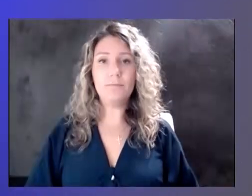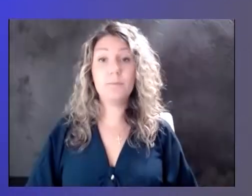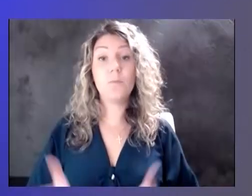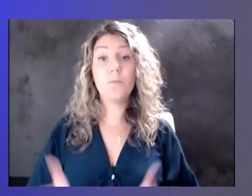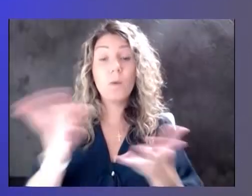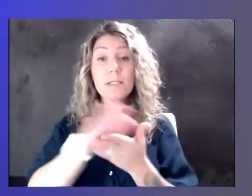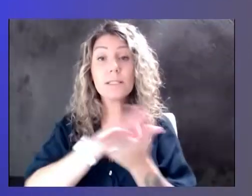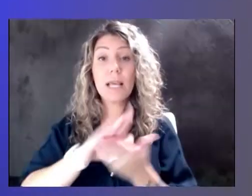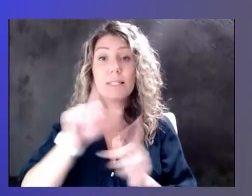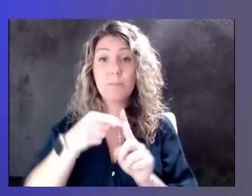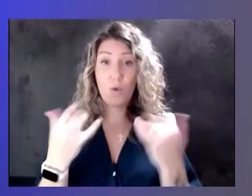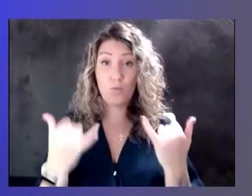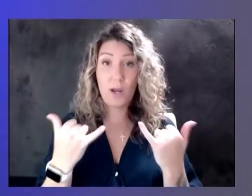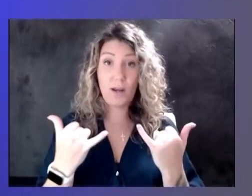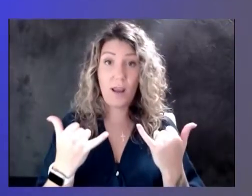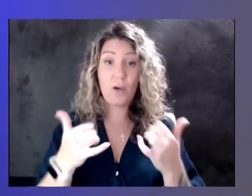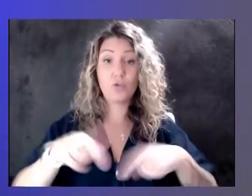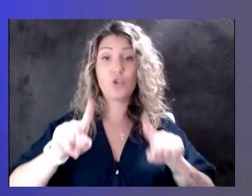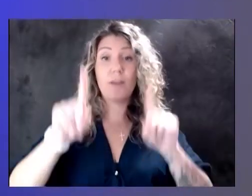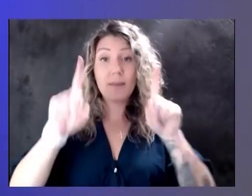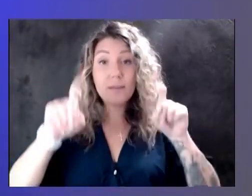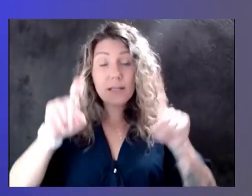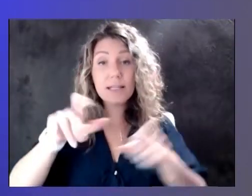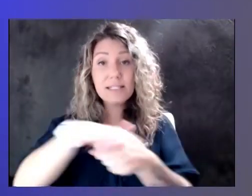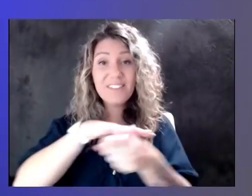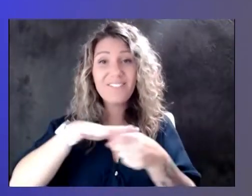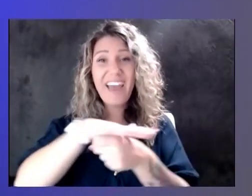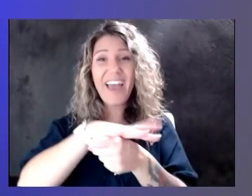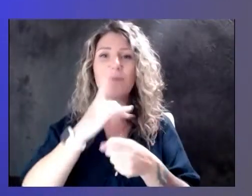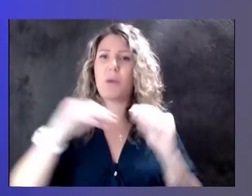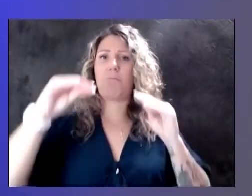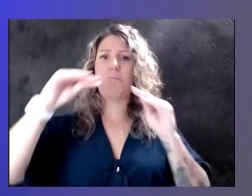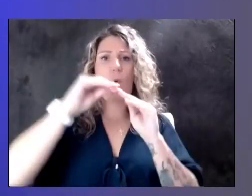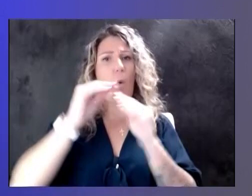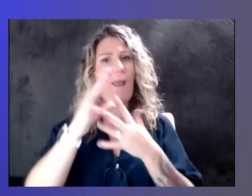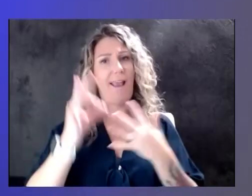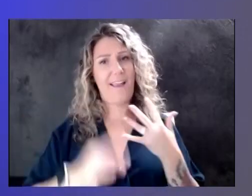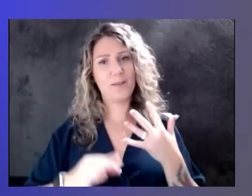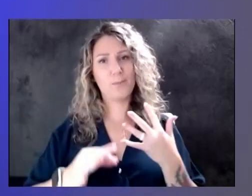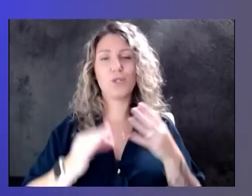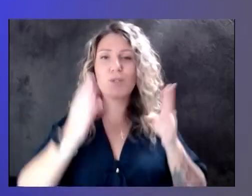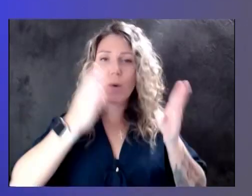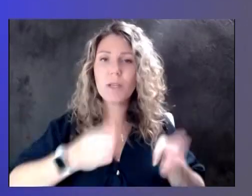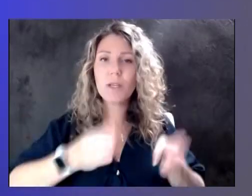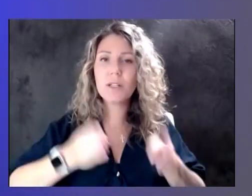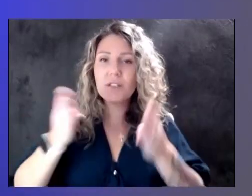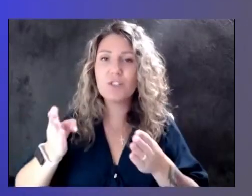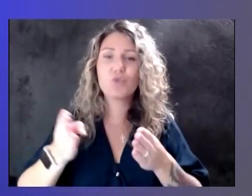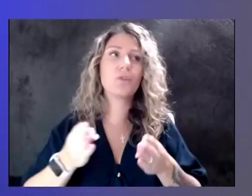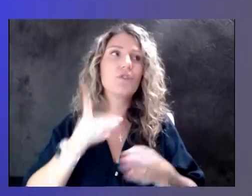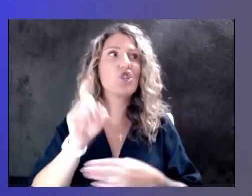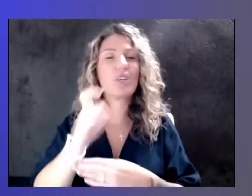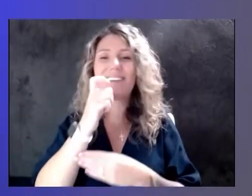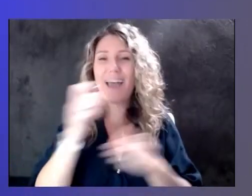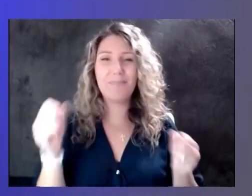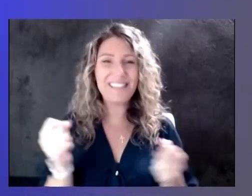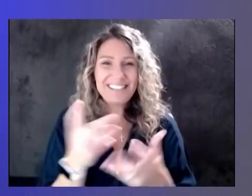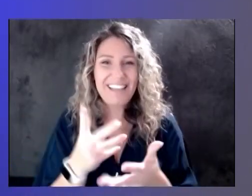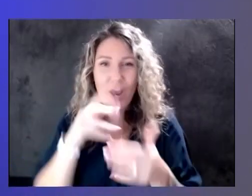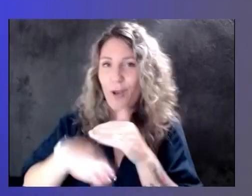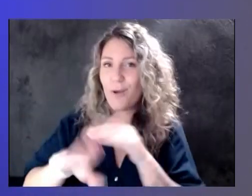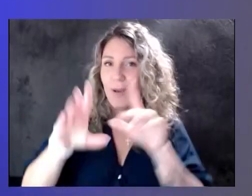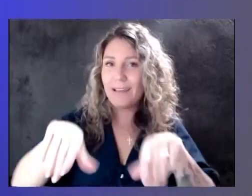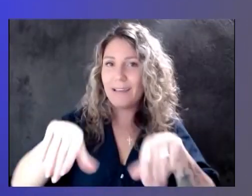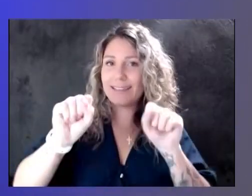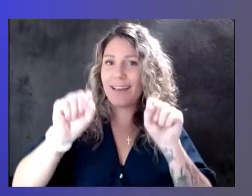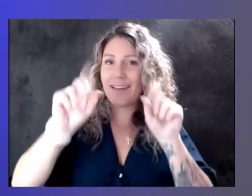testing environment is we have a lot more options, and so individuals really shouldn't be afraid of going and getting tested or